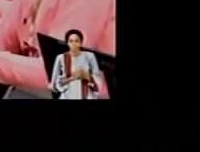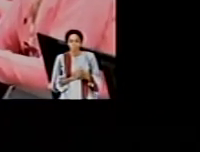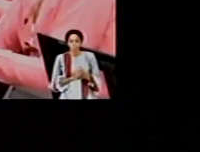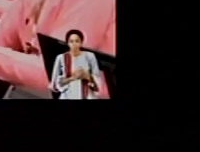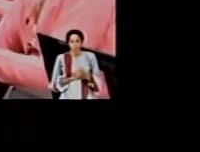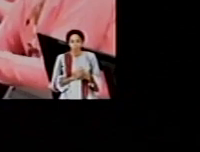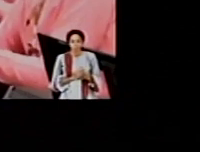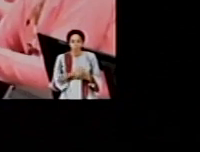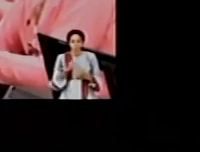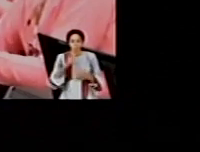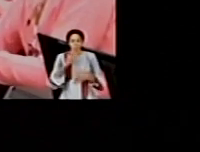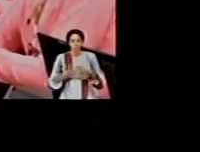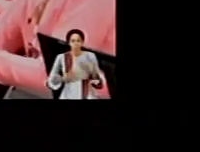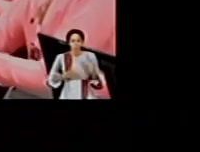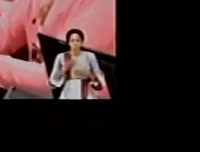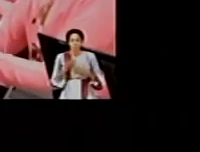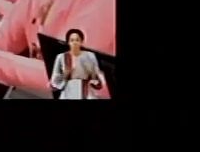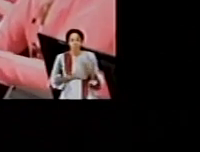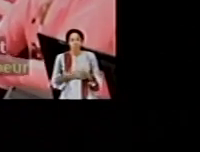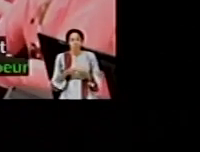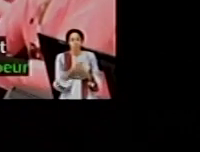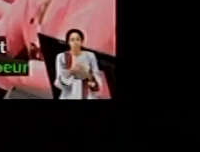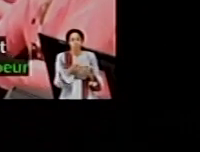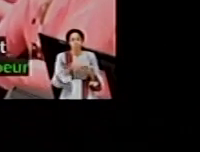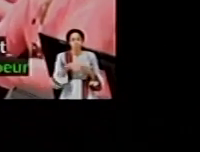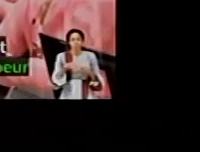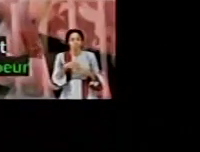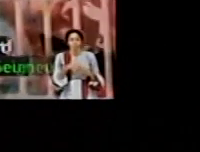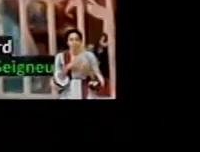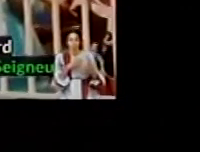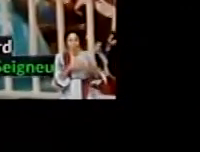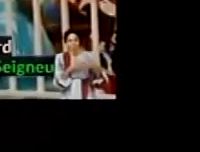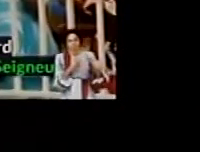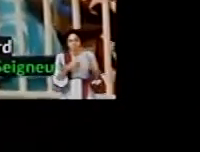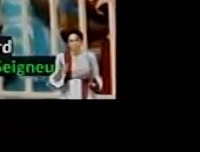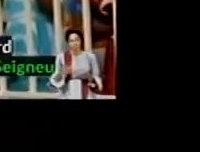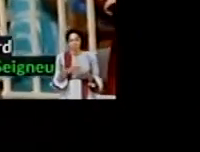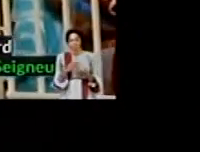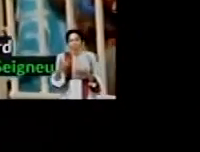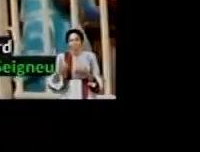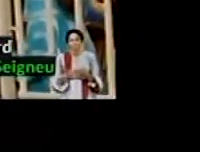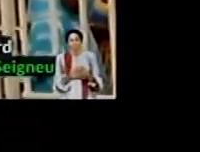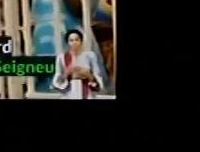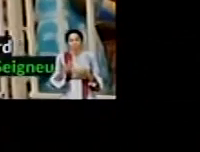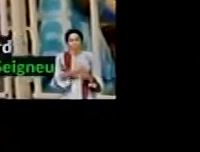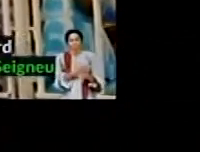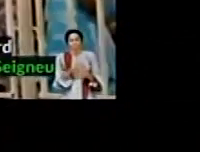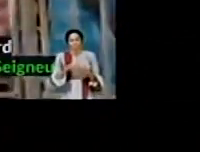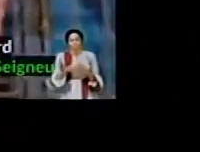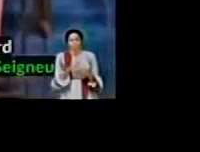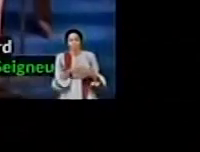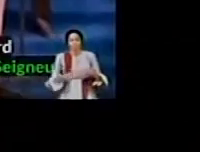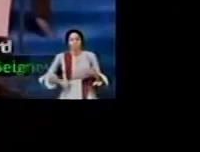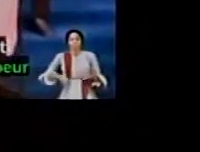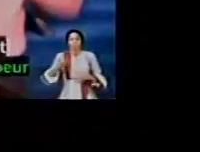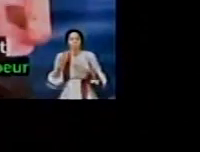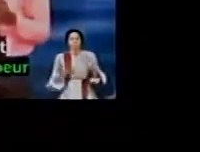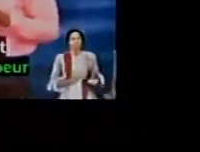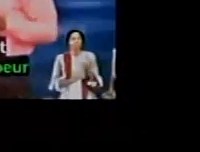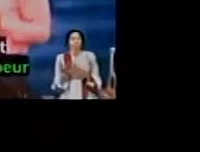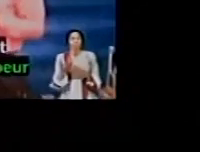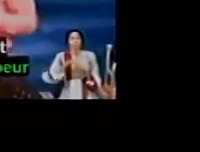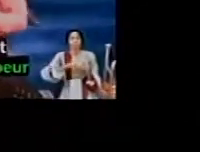Flows in my heart. Sing a new song to the Lord. Joy overflows.